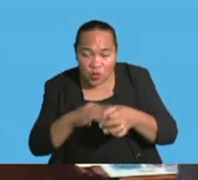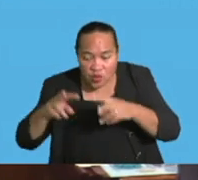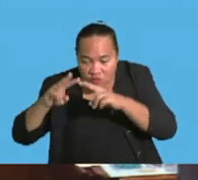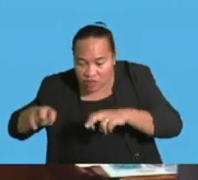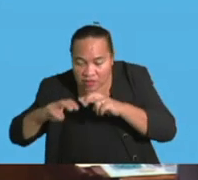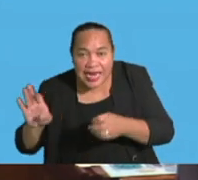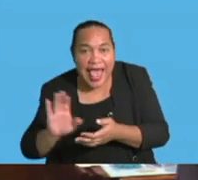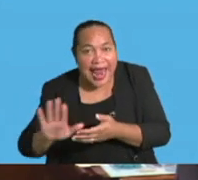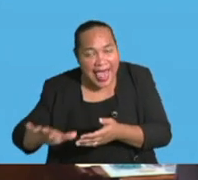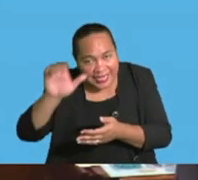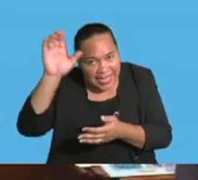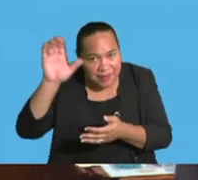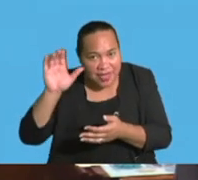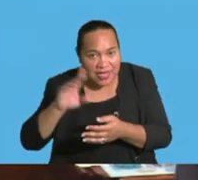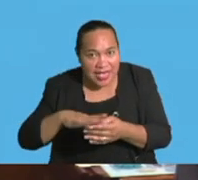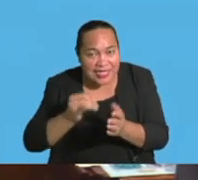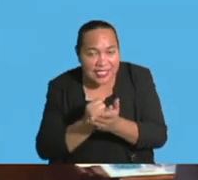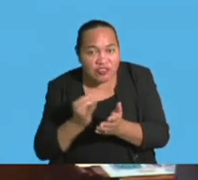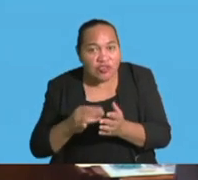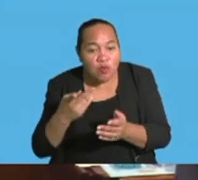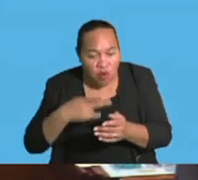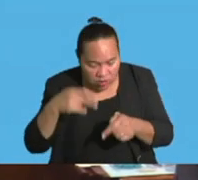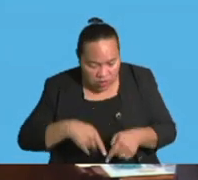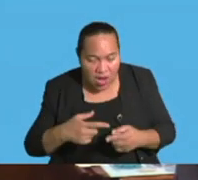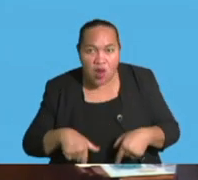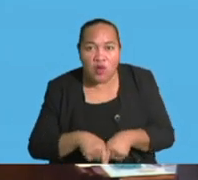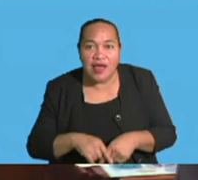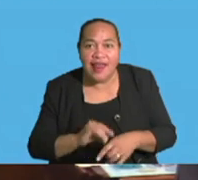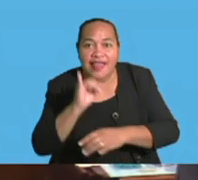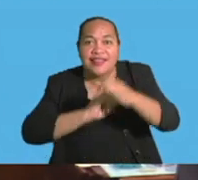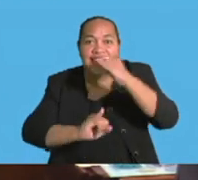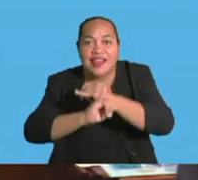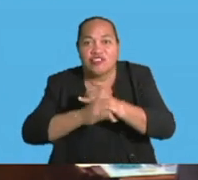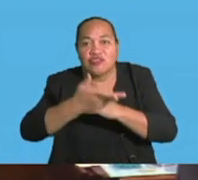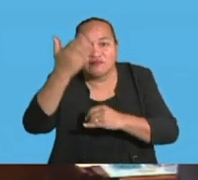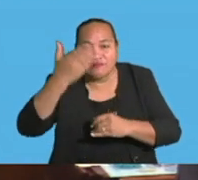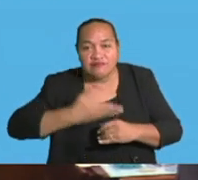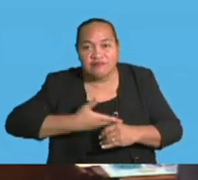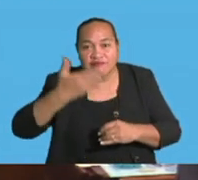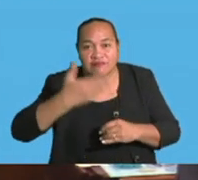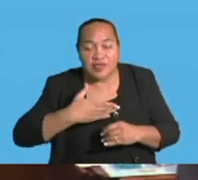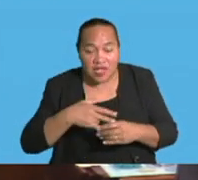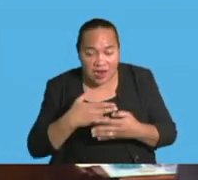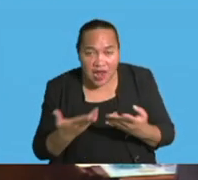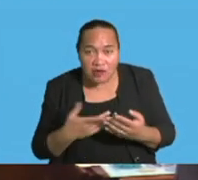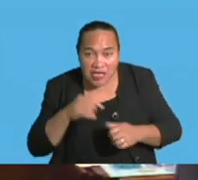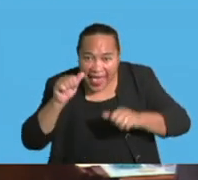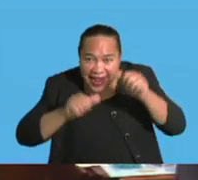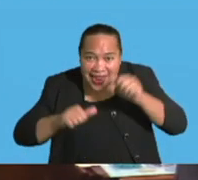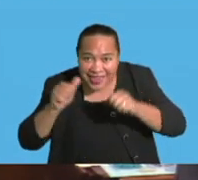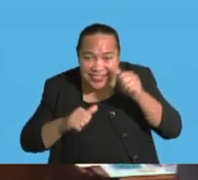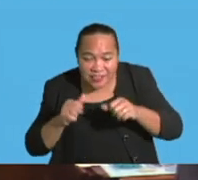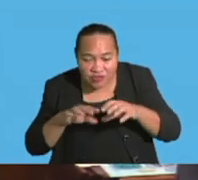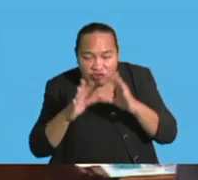academic institutions, both locally and internationally. The Ministry is conducting comparative analysis on